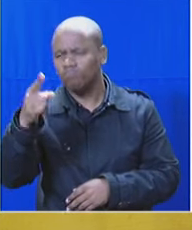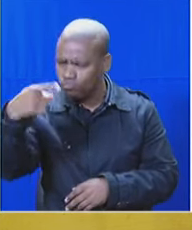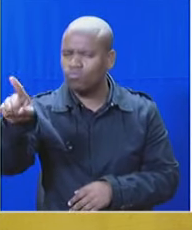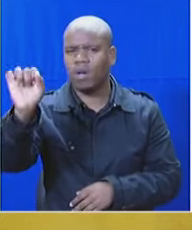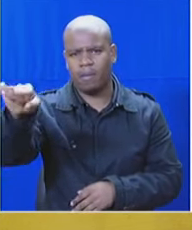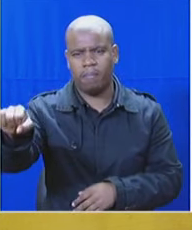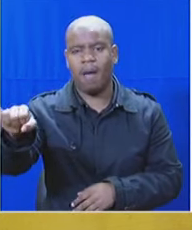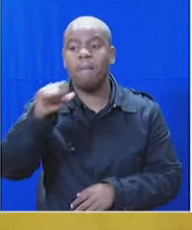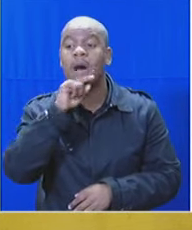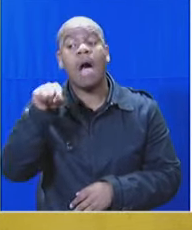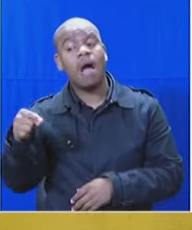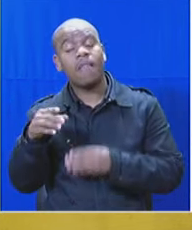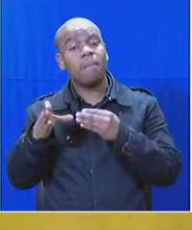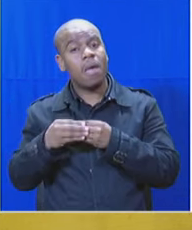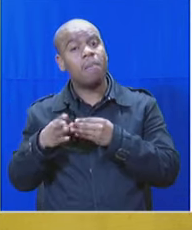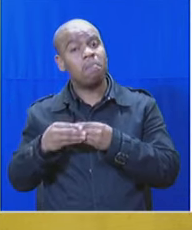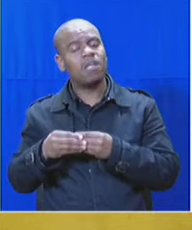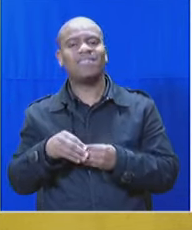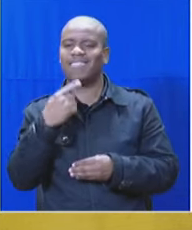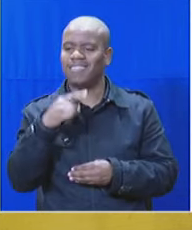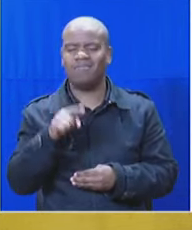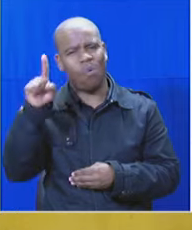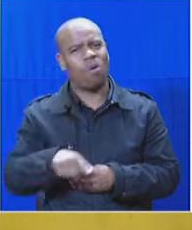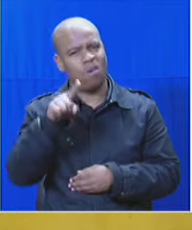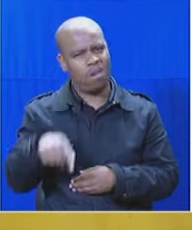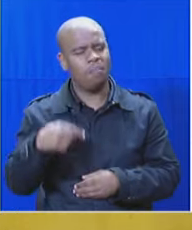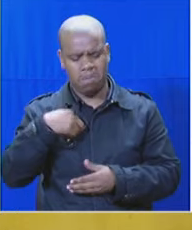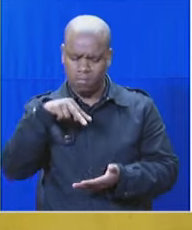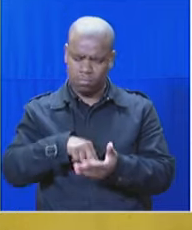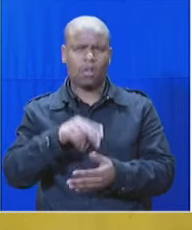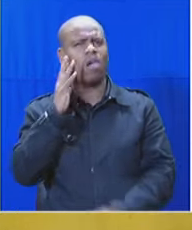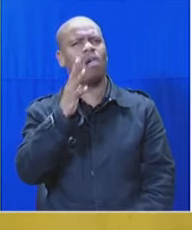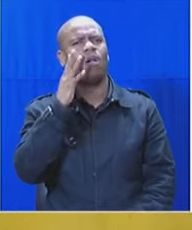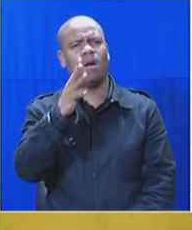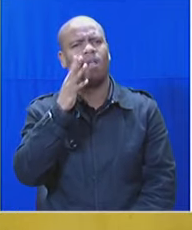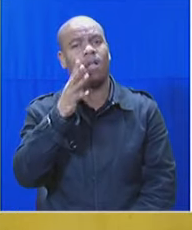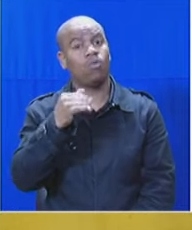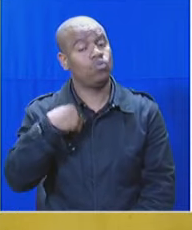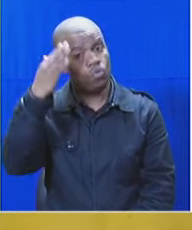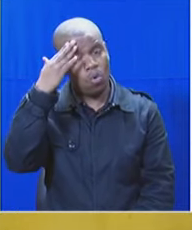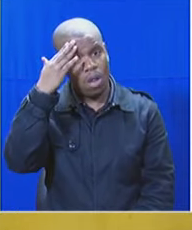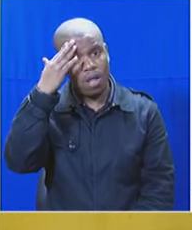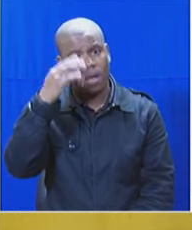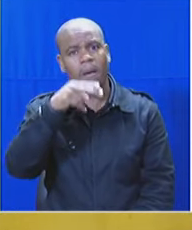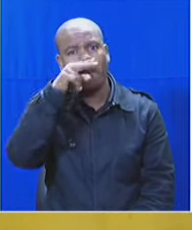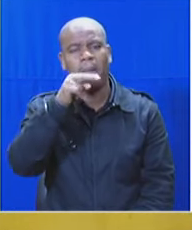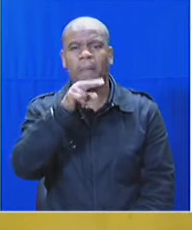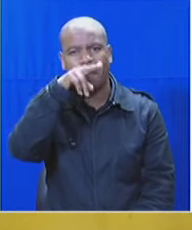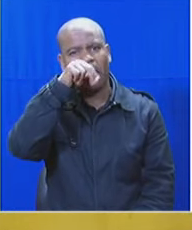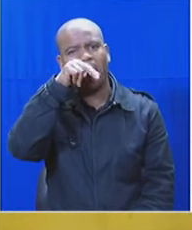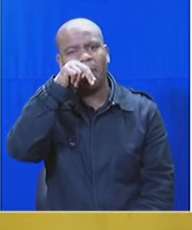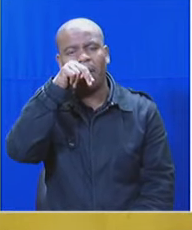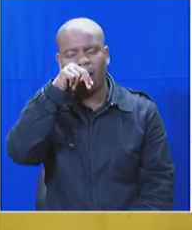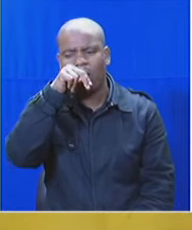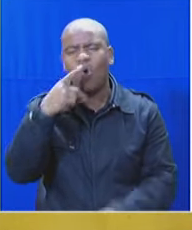Athi ndithetha napha ukomvundla. Mbona umvundla xobaleka wenjeje. Hayi, ayikhona.